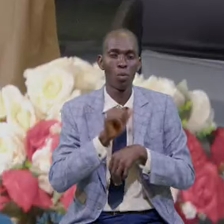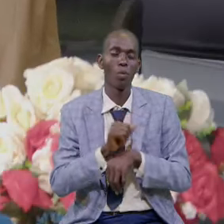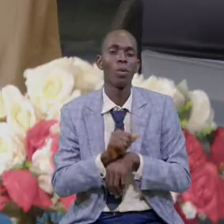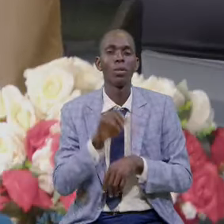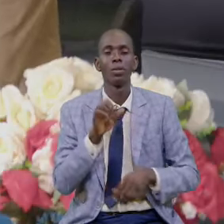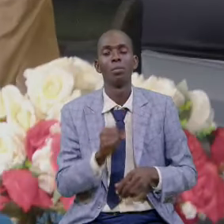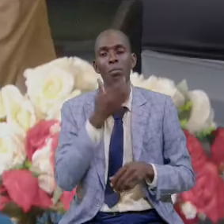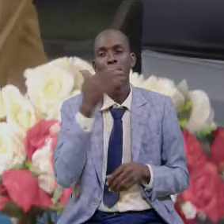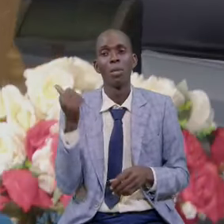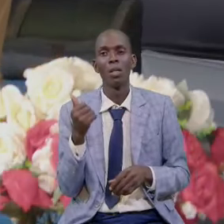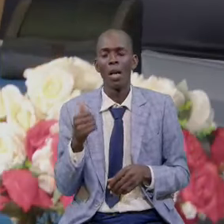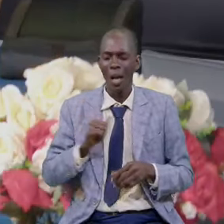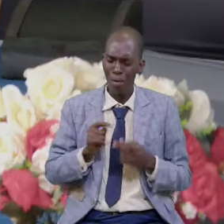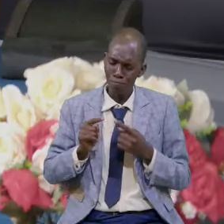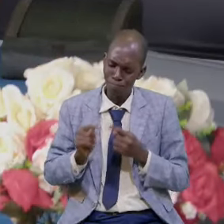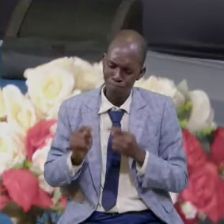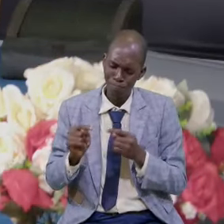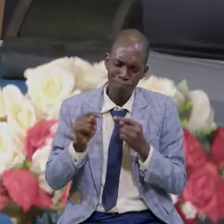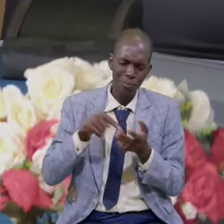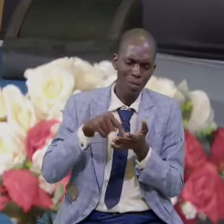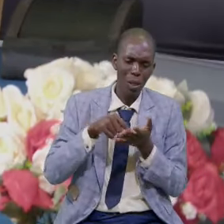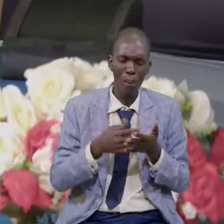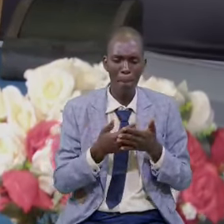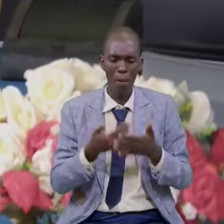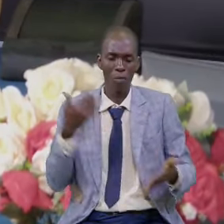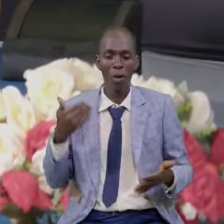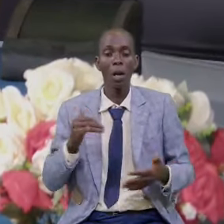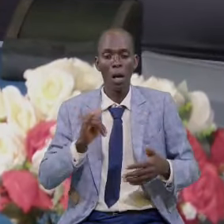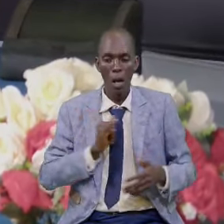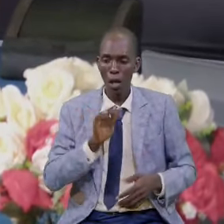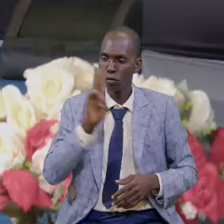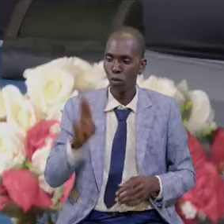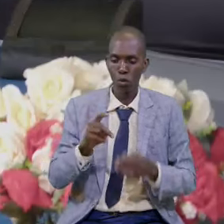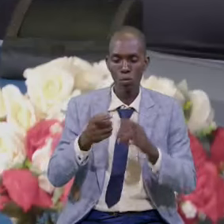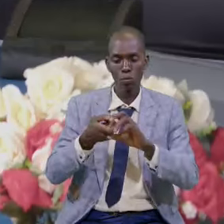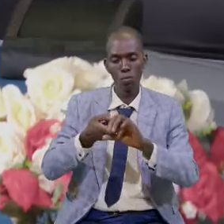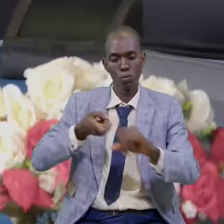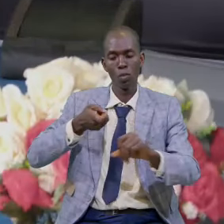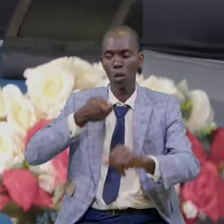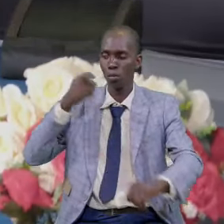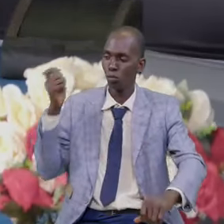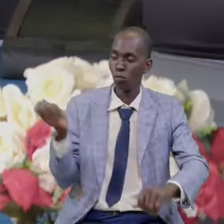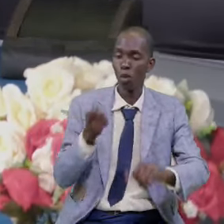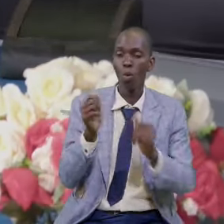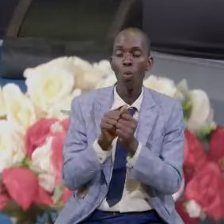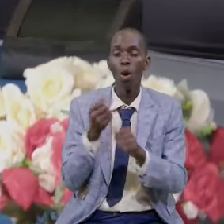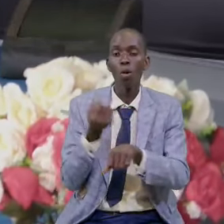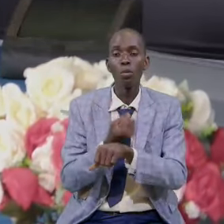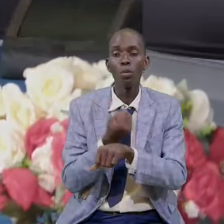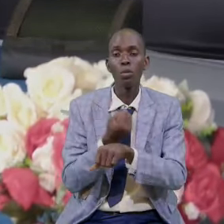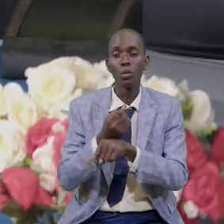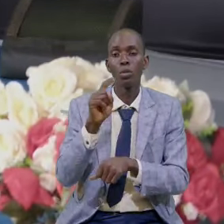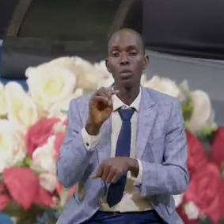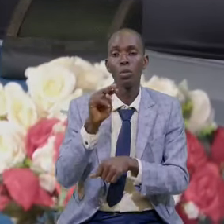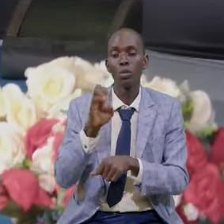tried before. I have a sling. And if I put a stone inside and I sling it like